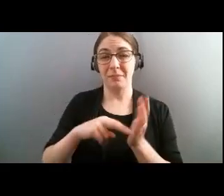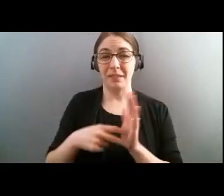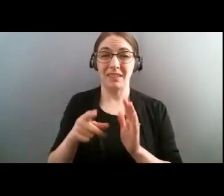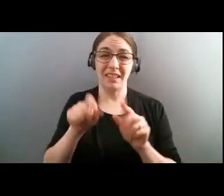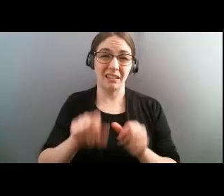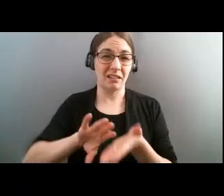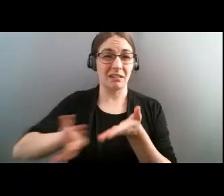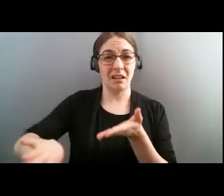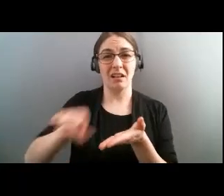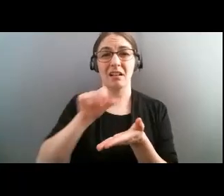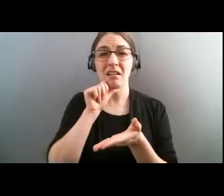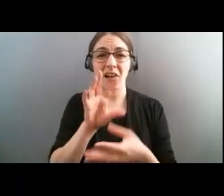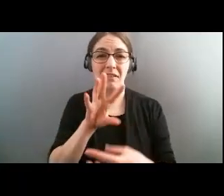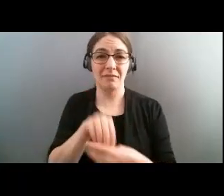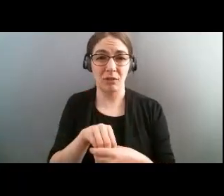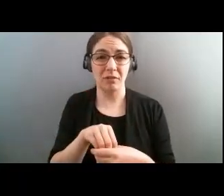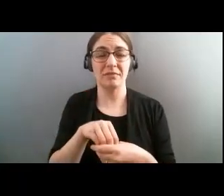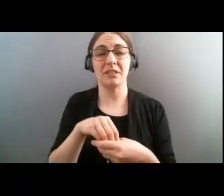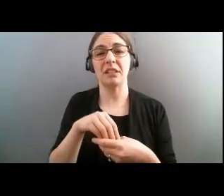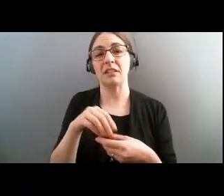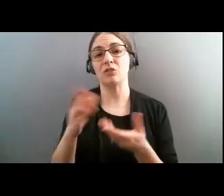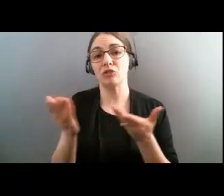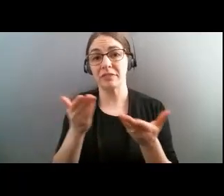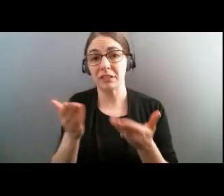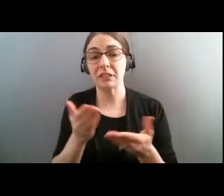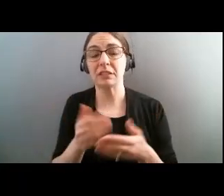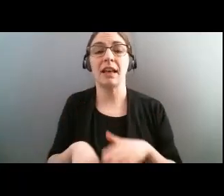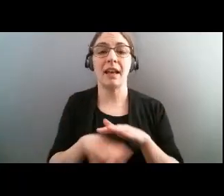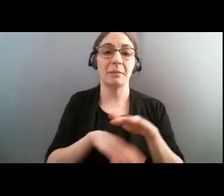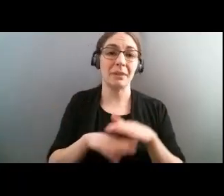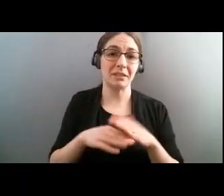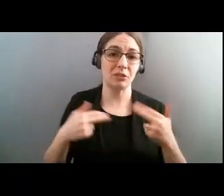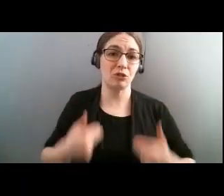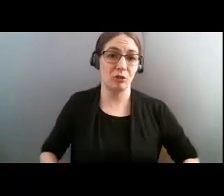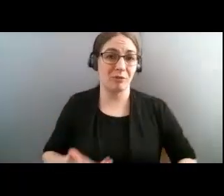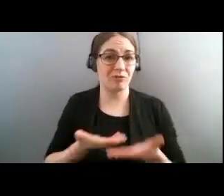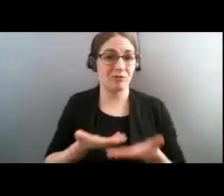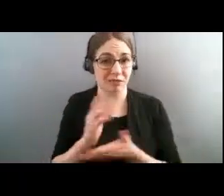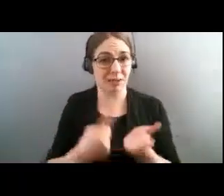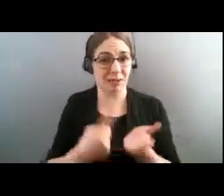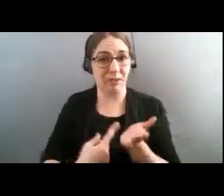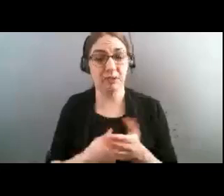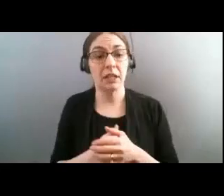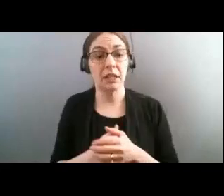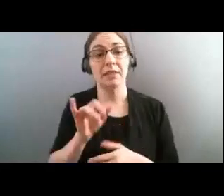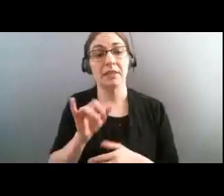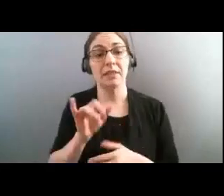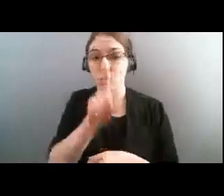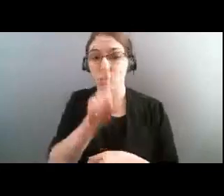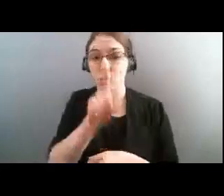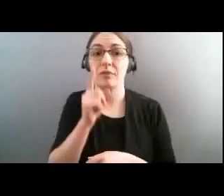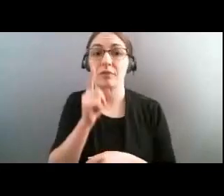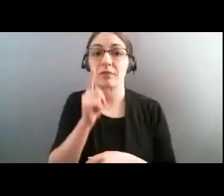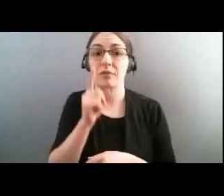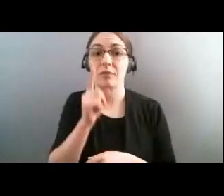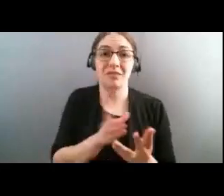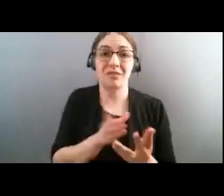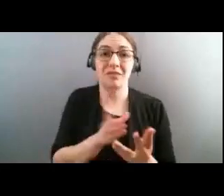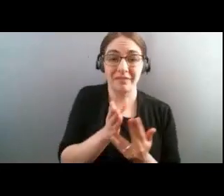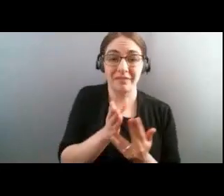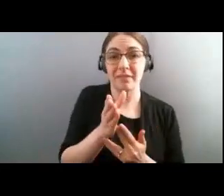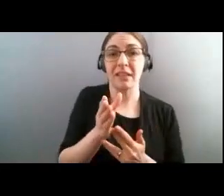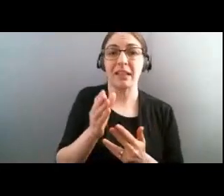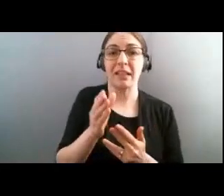meaningful civic participation, and even basic human rights. This is particularly true for people navigating life with